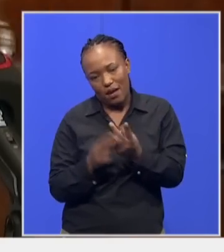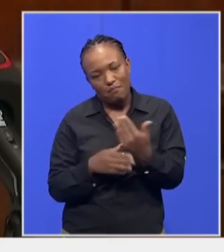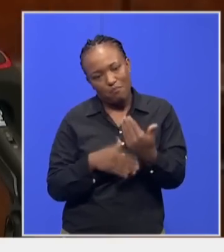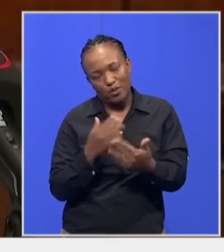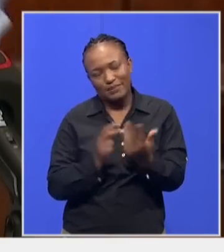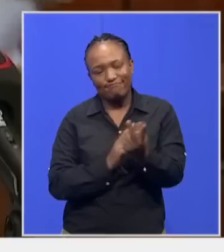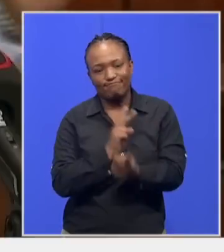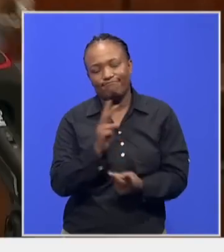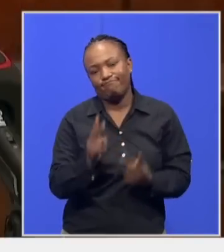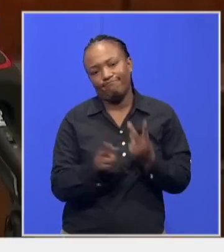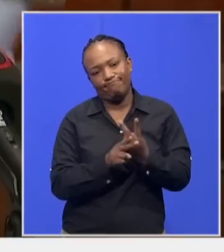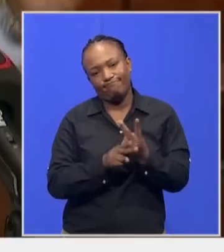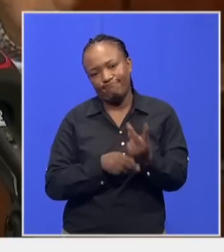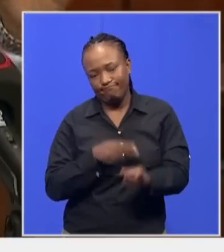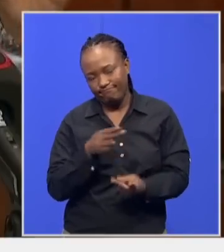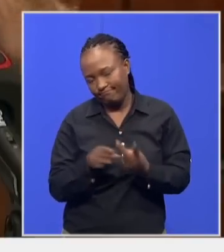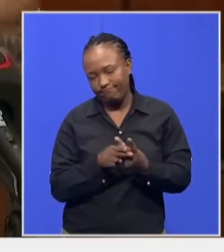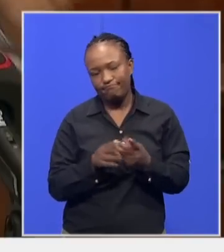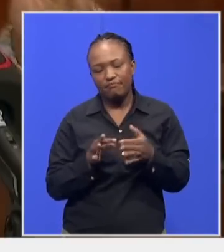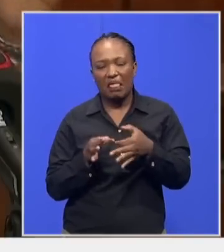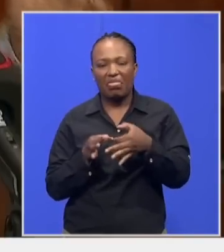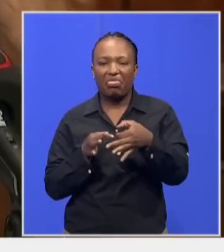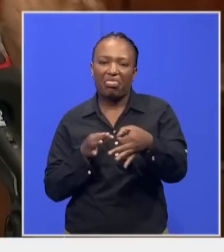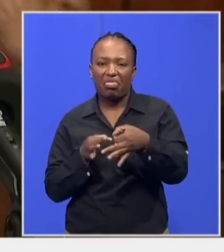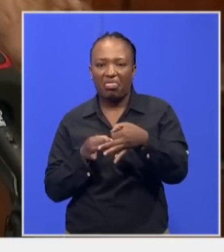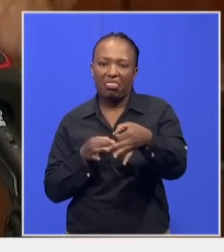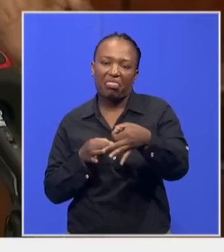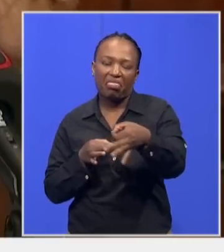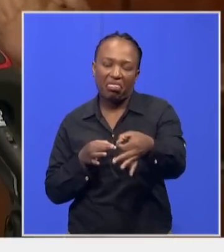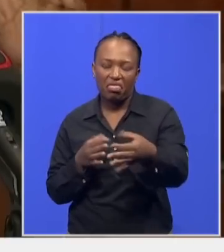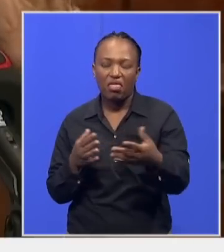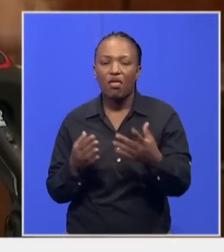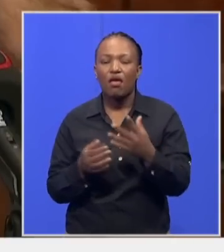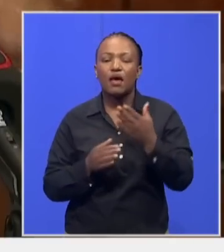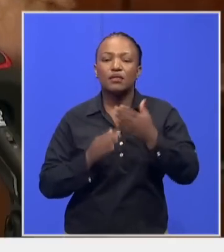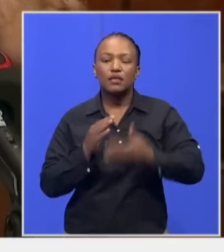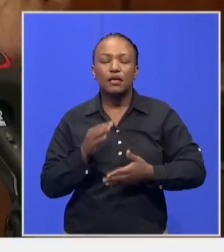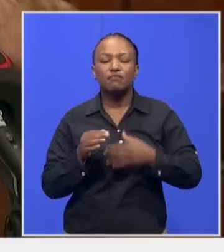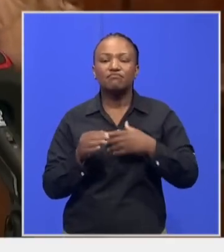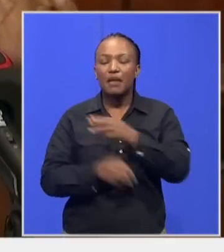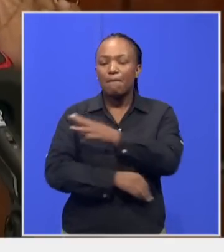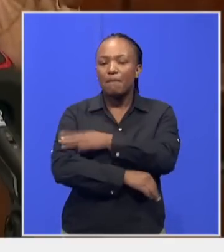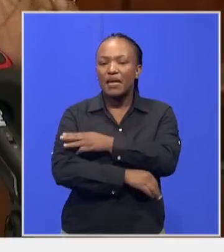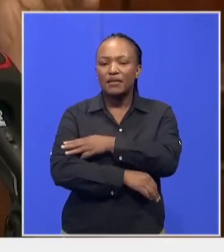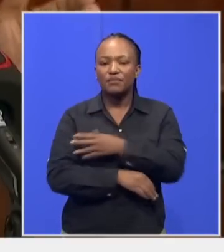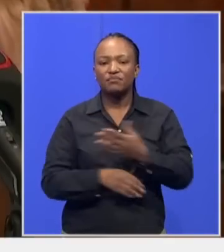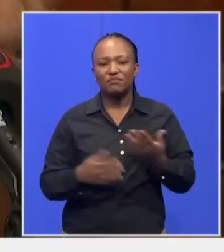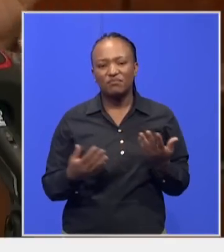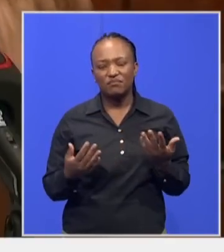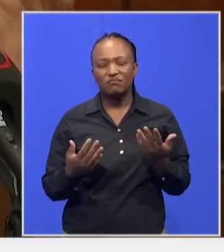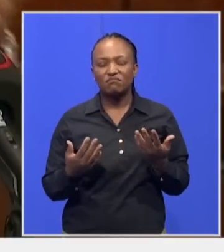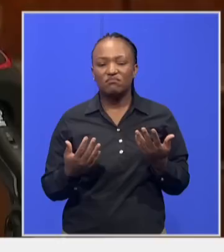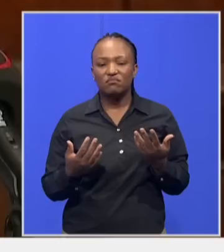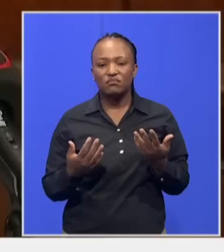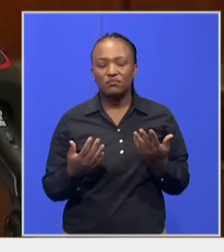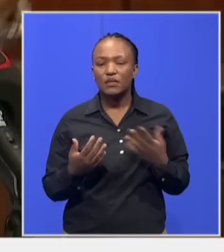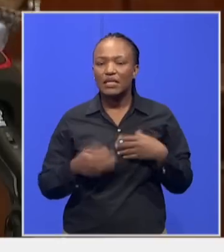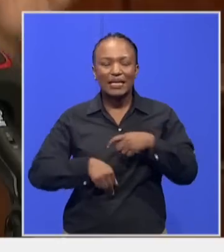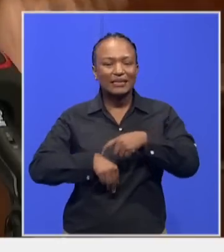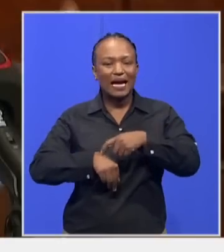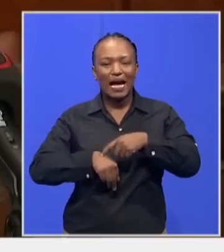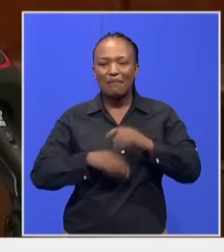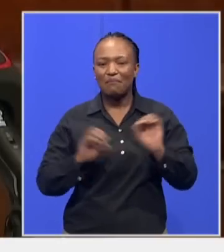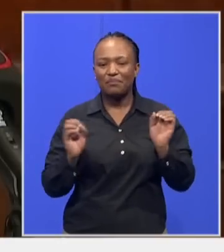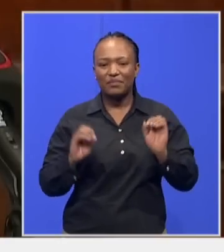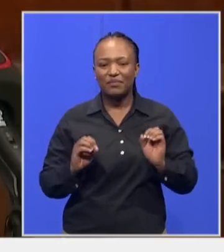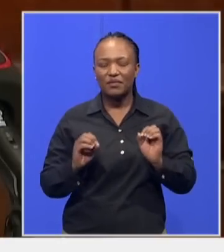that extends and extends and extends until plant managers are losing, if you like, time, and they are not able